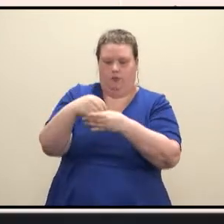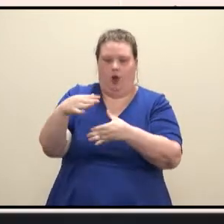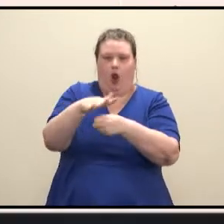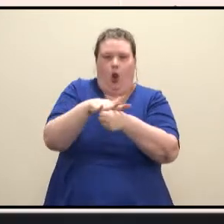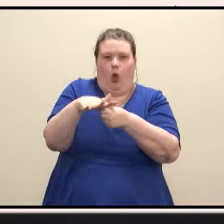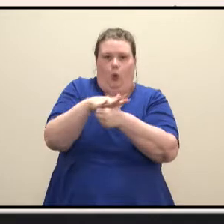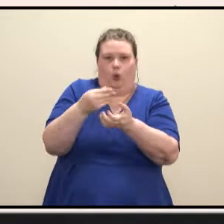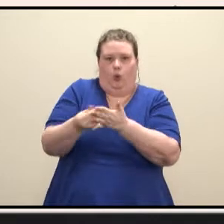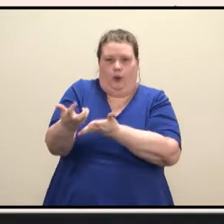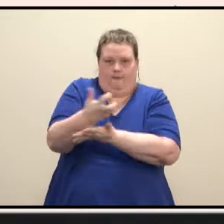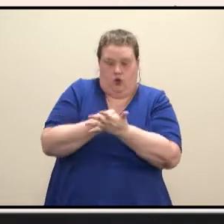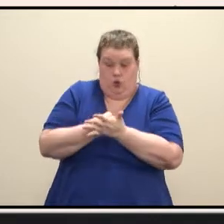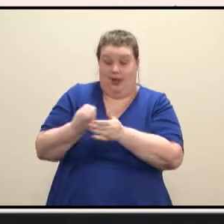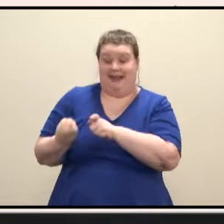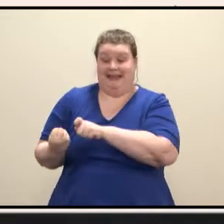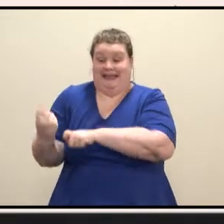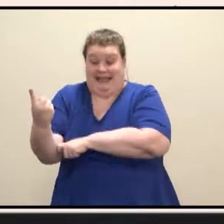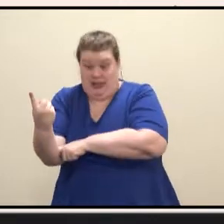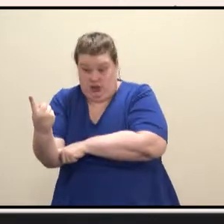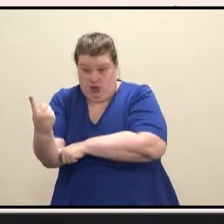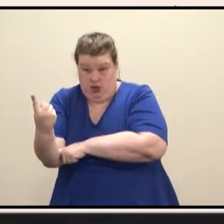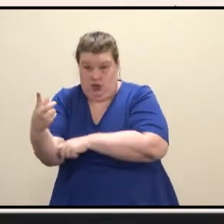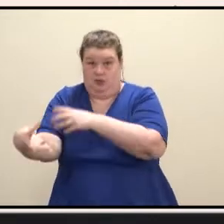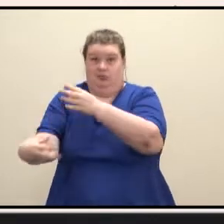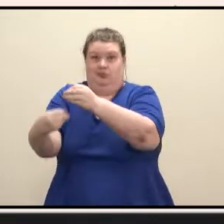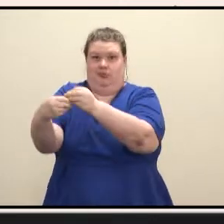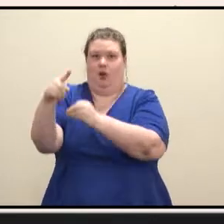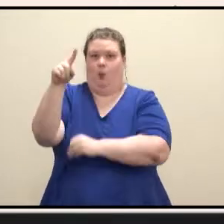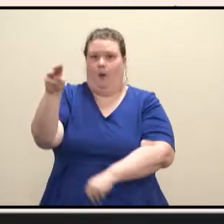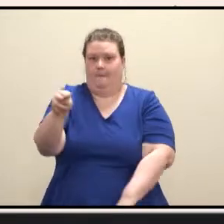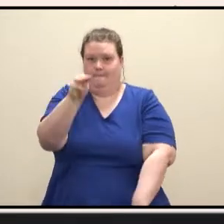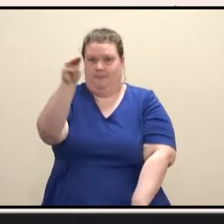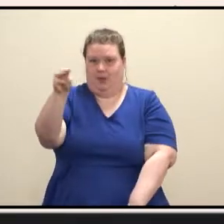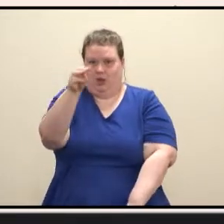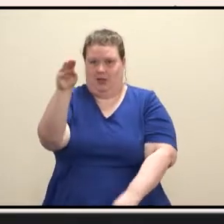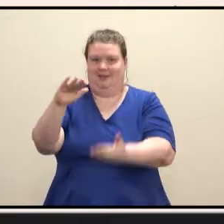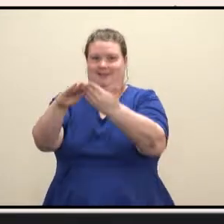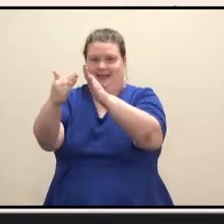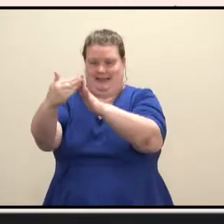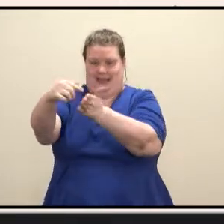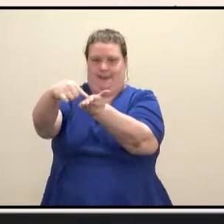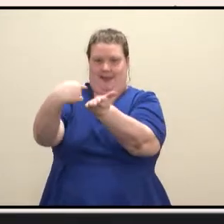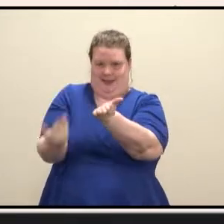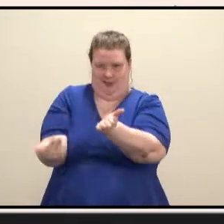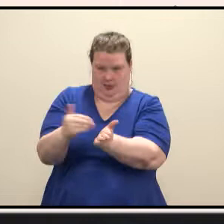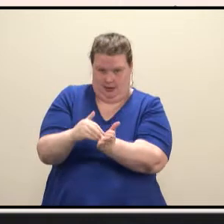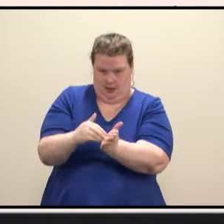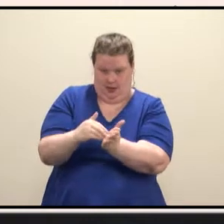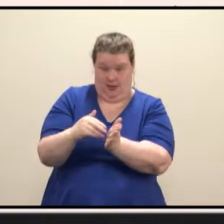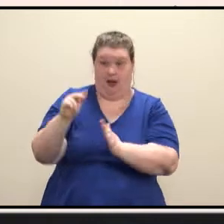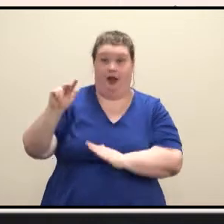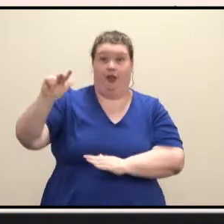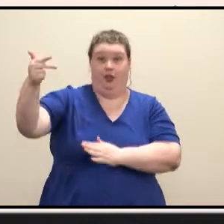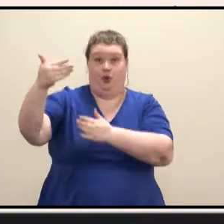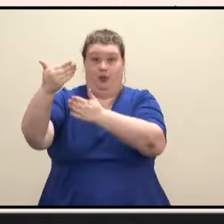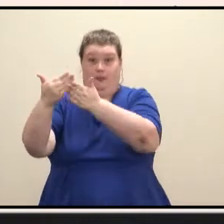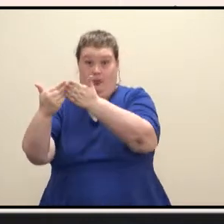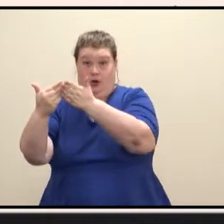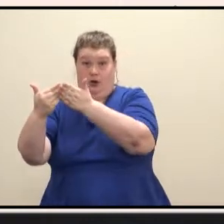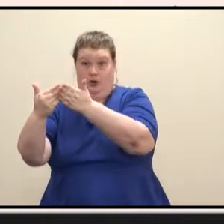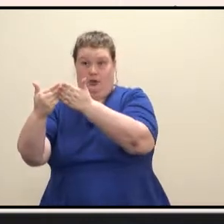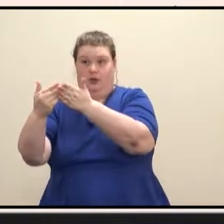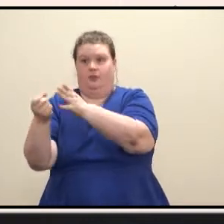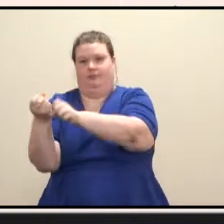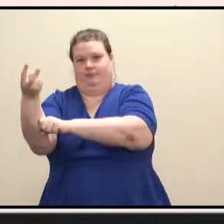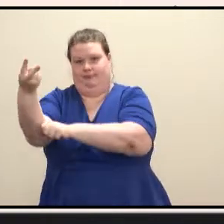is also built into next year's budget another $1 million that we'll get in a payment from them, and then the third portion of it will come in the